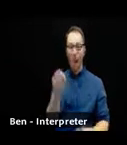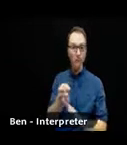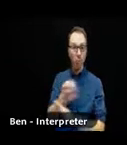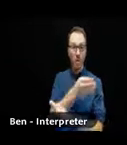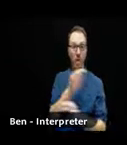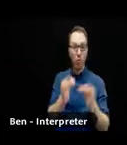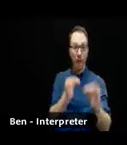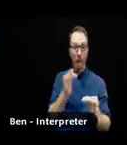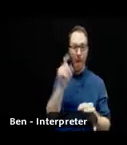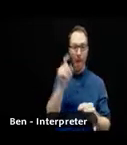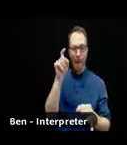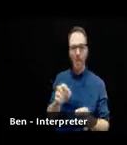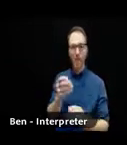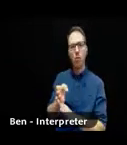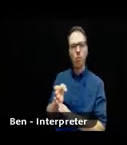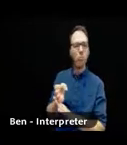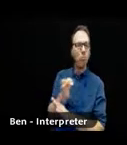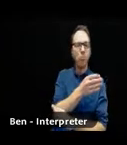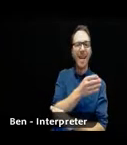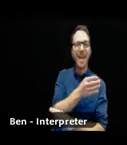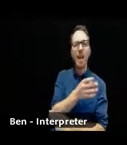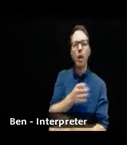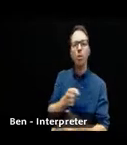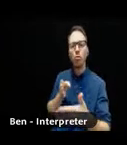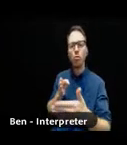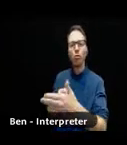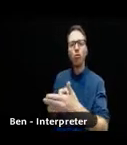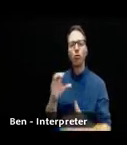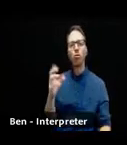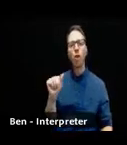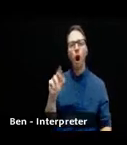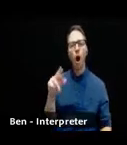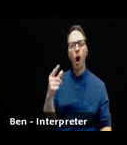be pre-charge. And let me explain why.